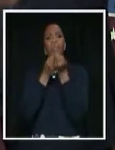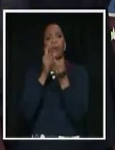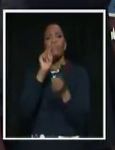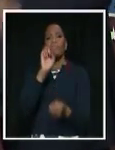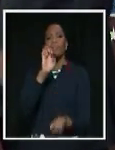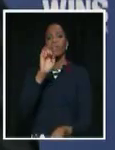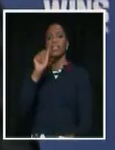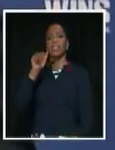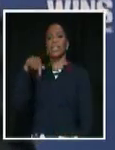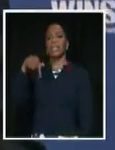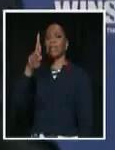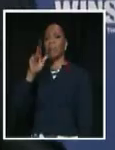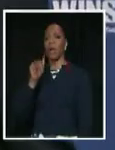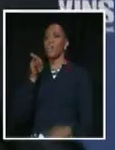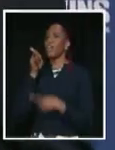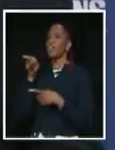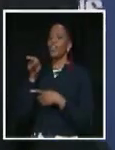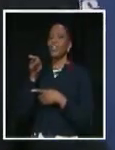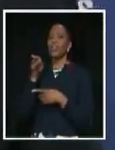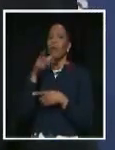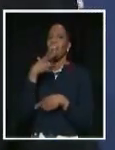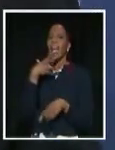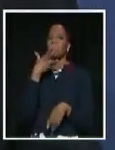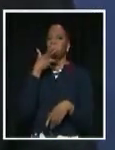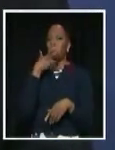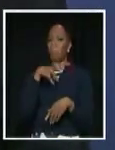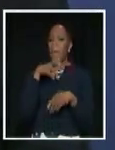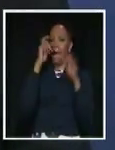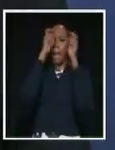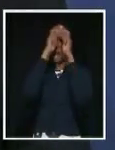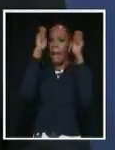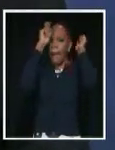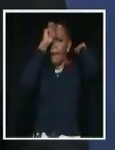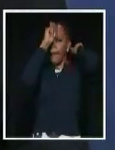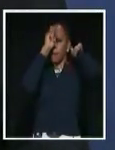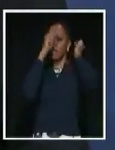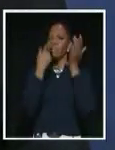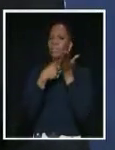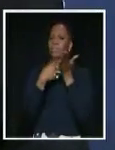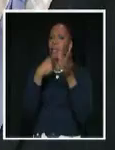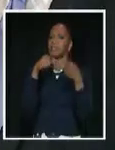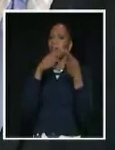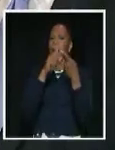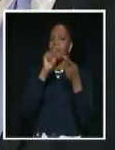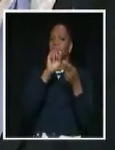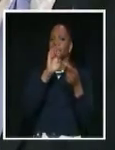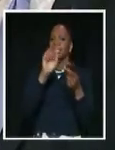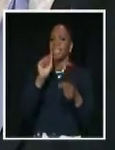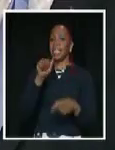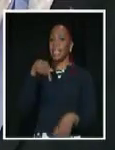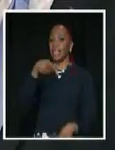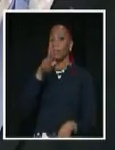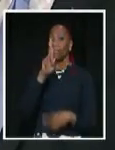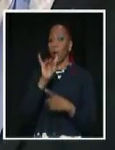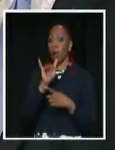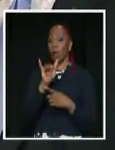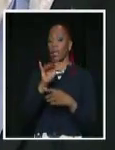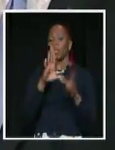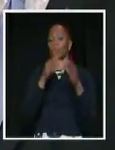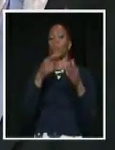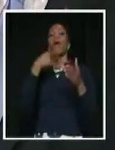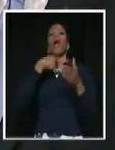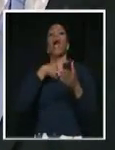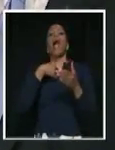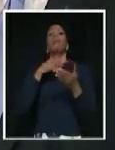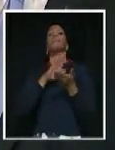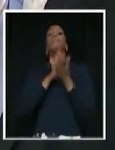Honestly, you are the Mad Hatter. All you want to do is talk about tea. Listen, I wanted the support of all New York. I am going to be the mayor of all New York. I am not going to